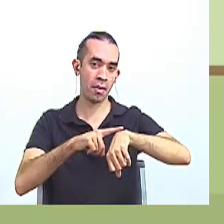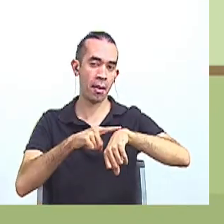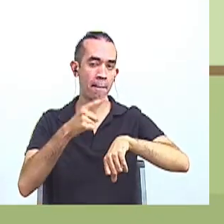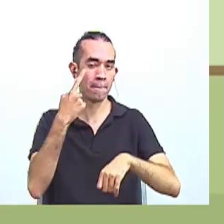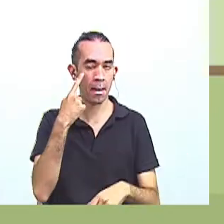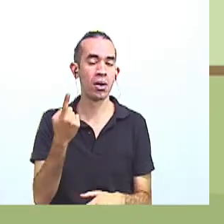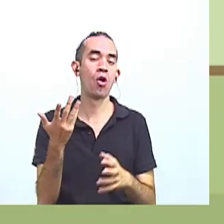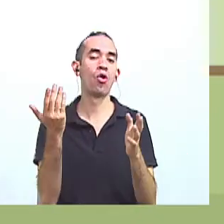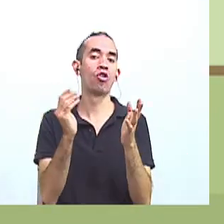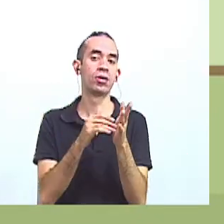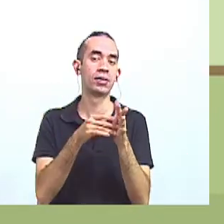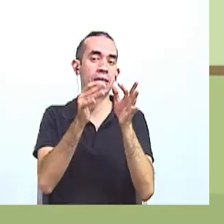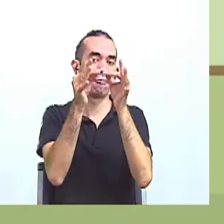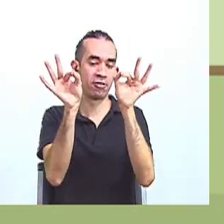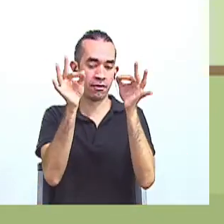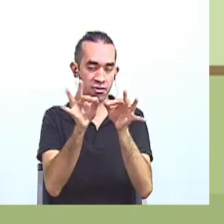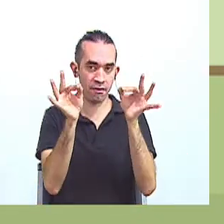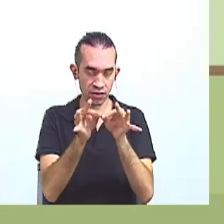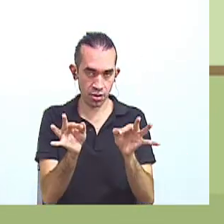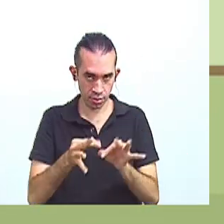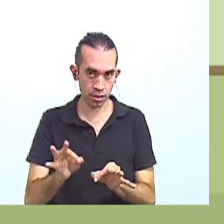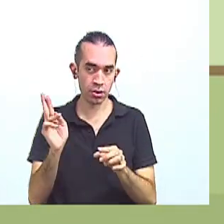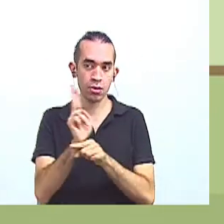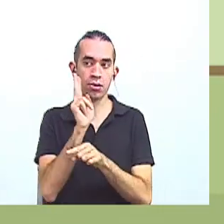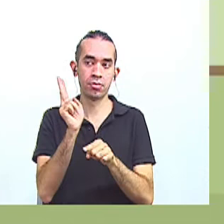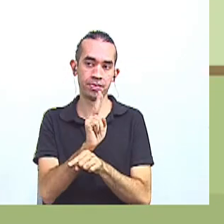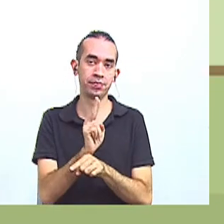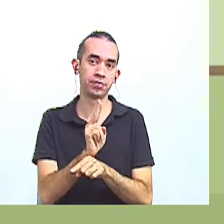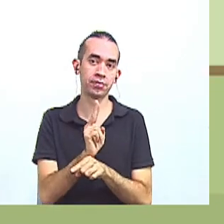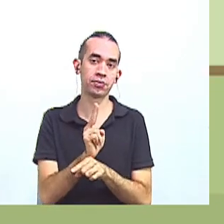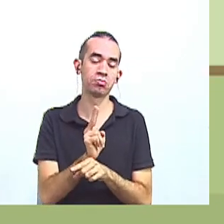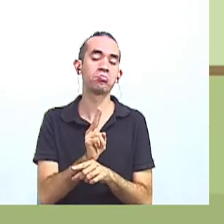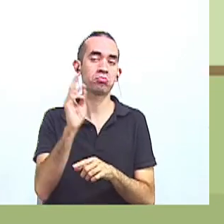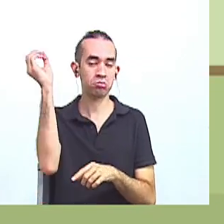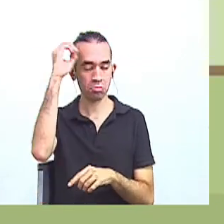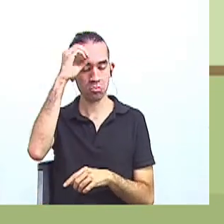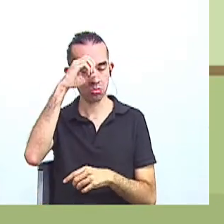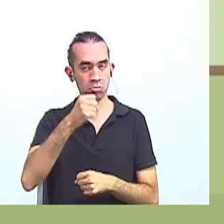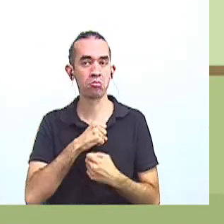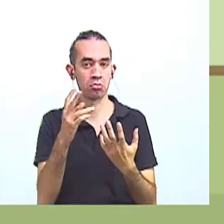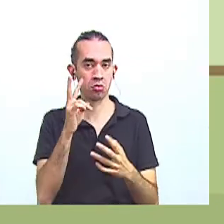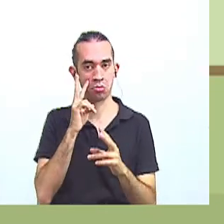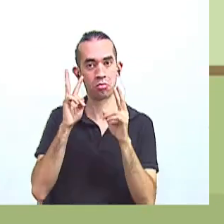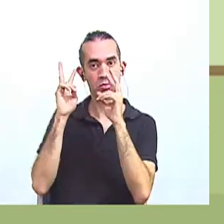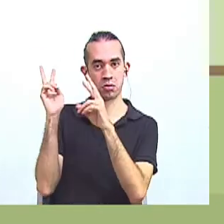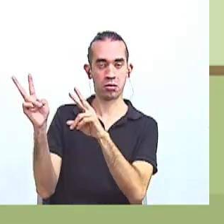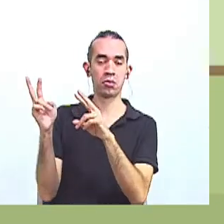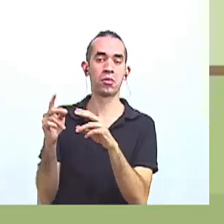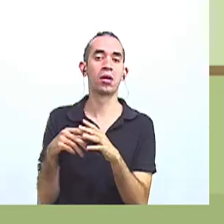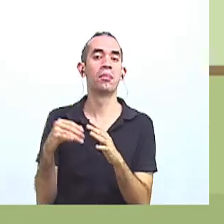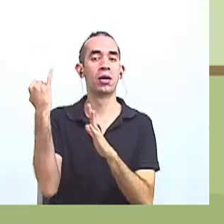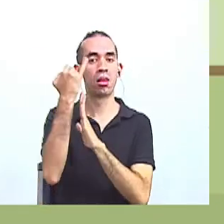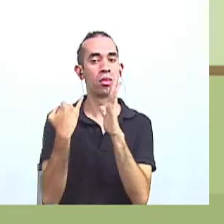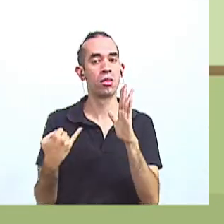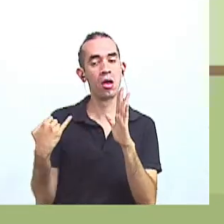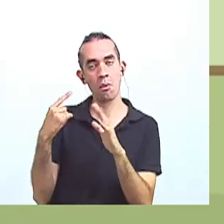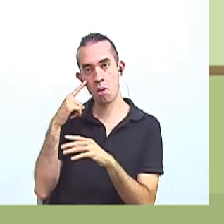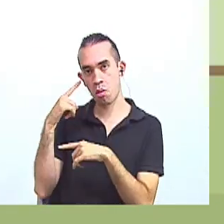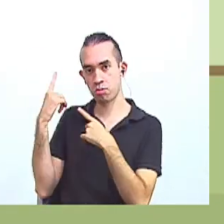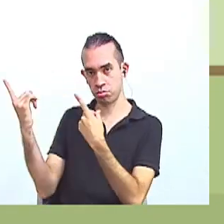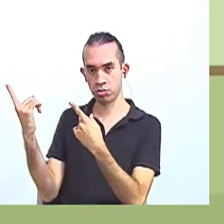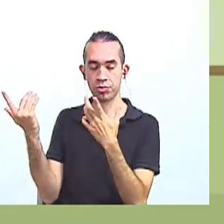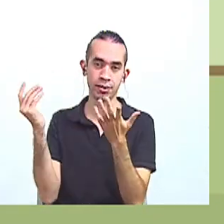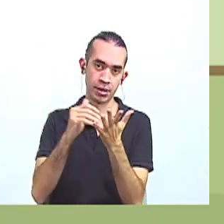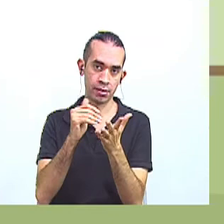review those expressions we use to talk about our opinions. So let's see the infographic about the opinions one